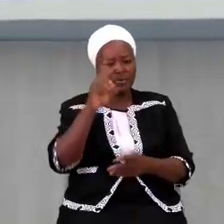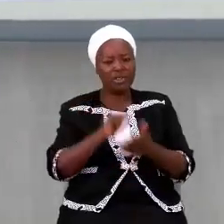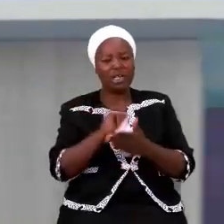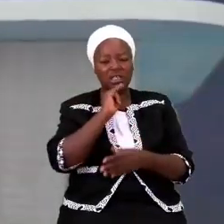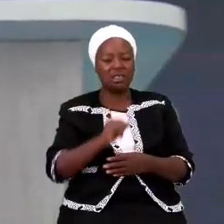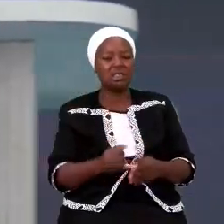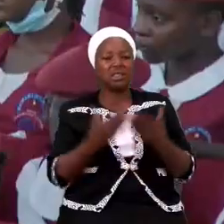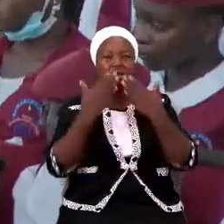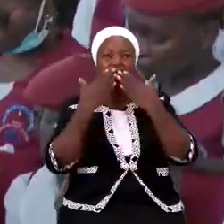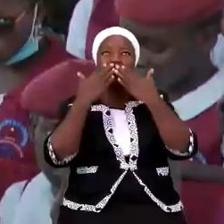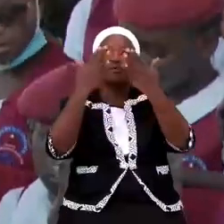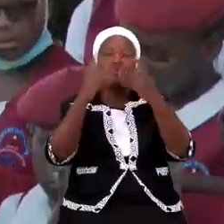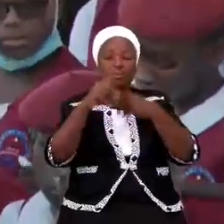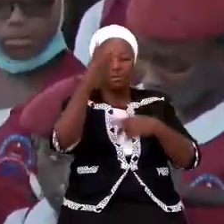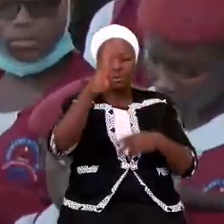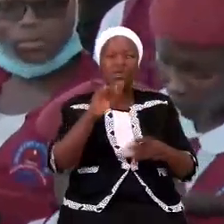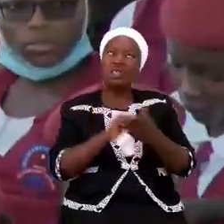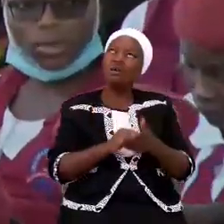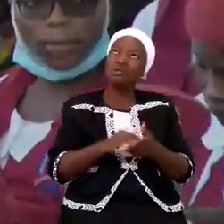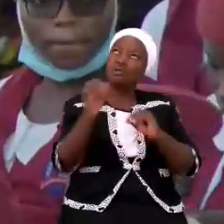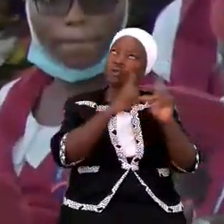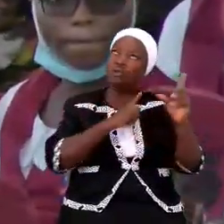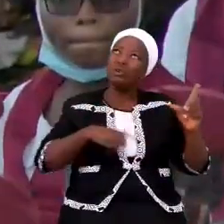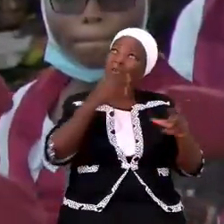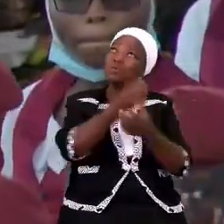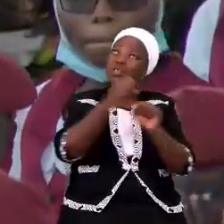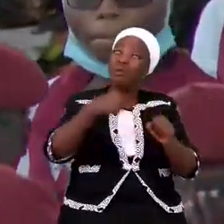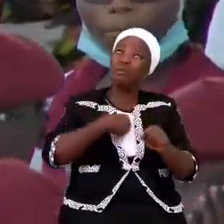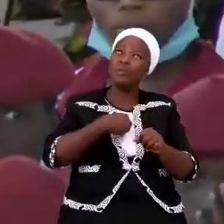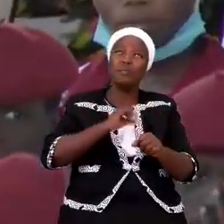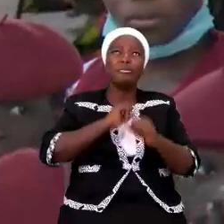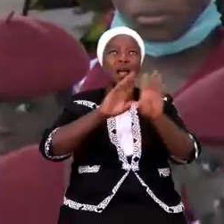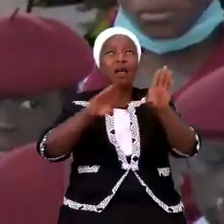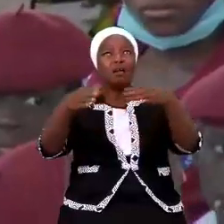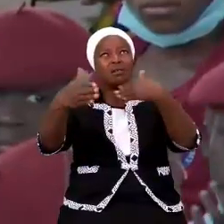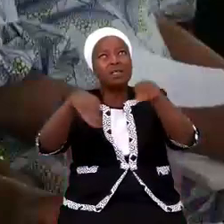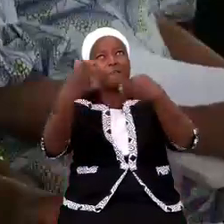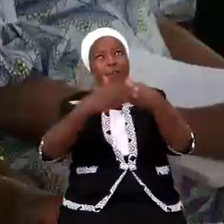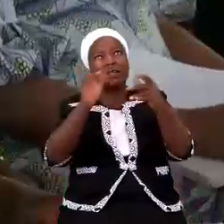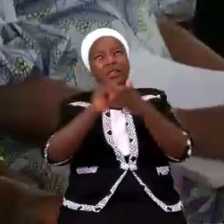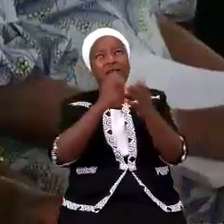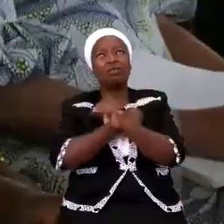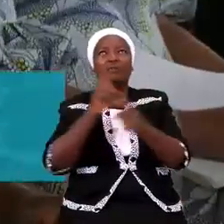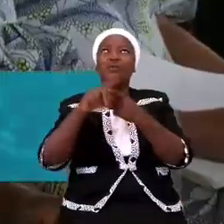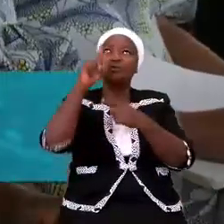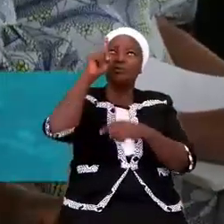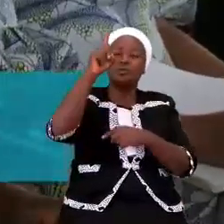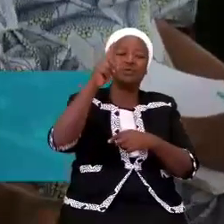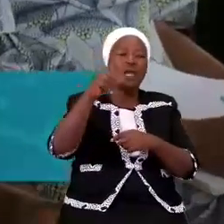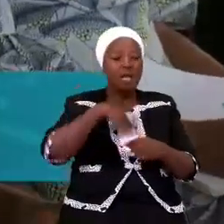Psalm 119. In Psalm 119, I'm reading from verse 127. Therefore,